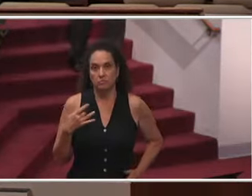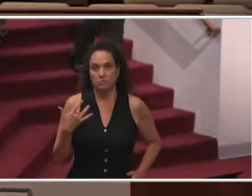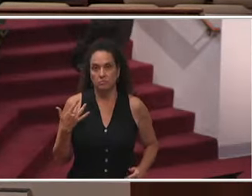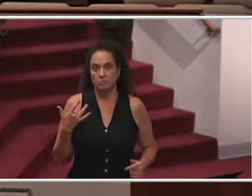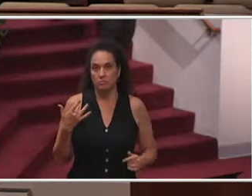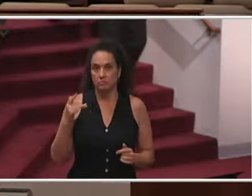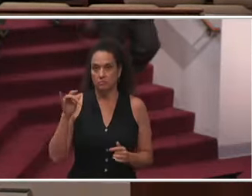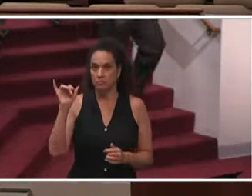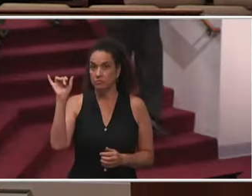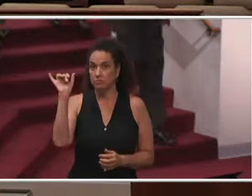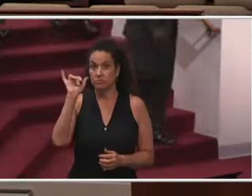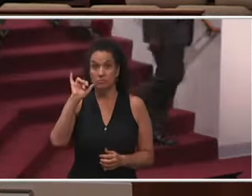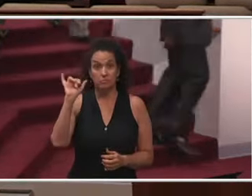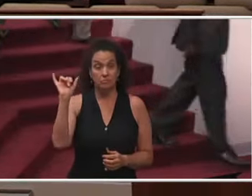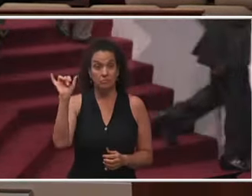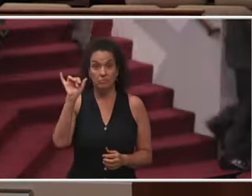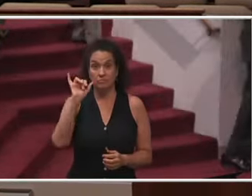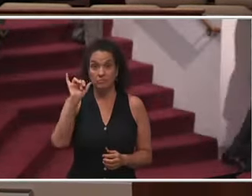like